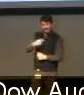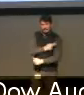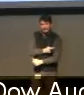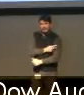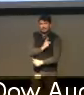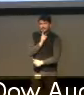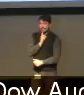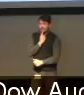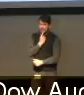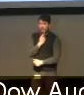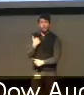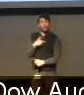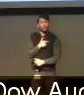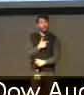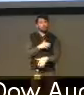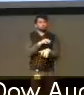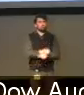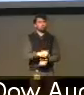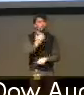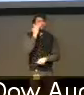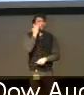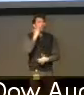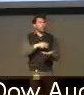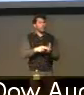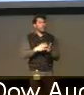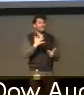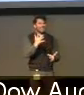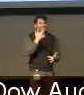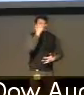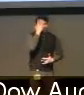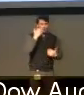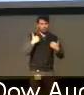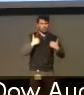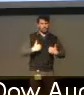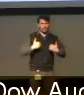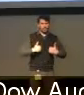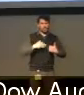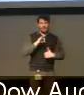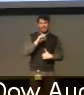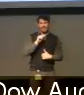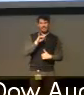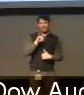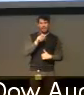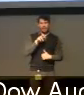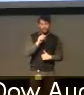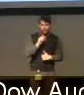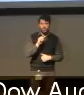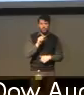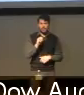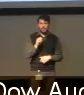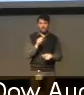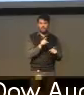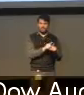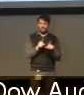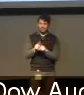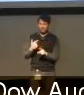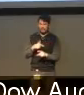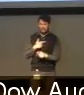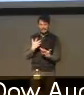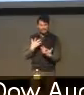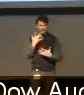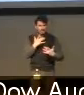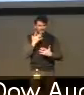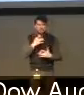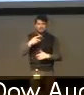taking care of very sick people, a lot of patients with respiratory failure, but taking care of patients and also thinking about minimizing PPE and